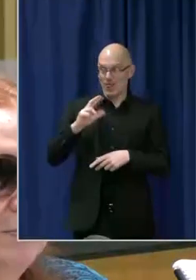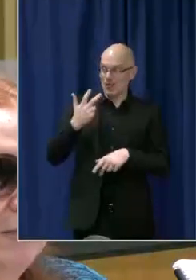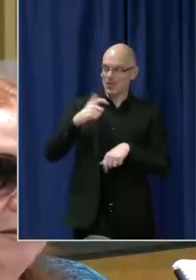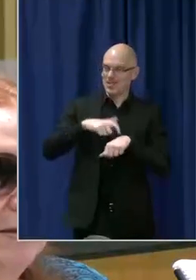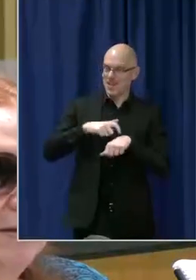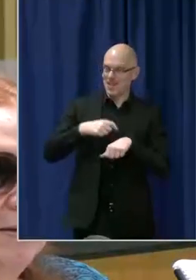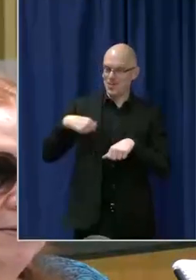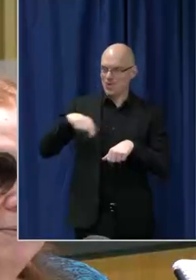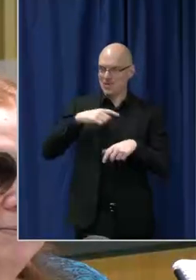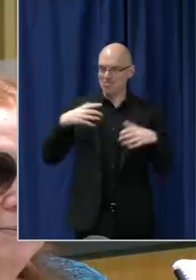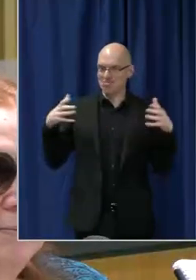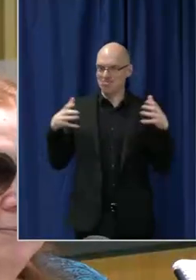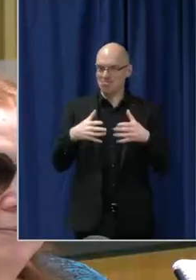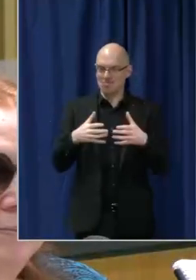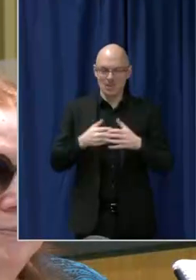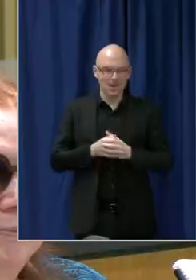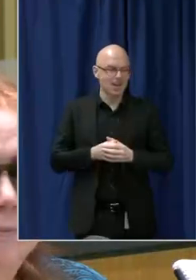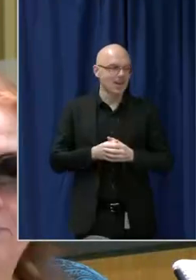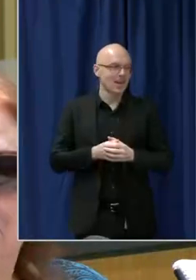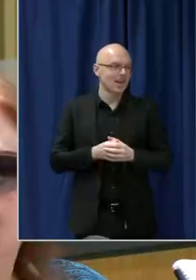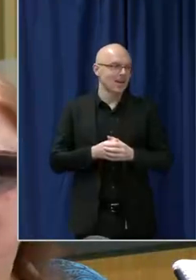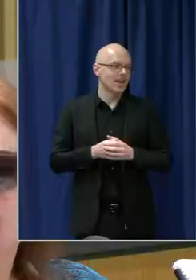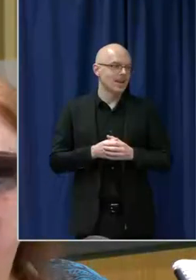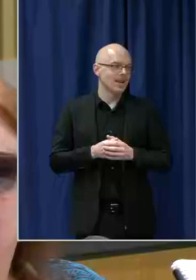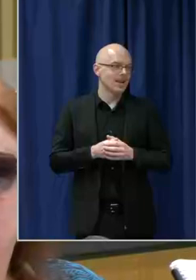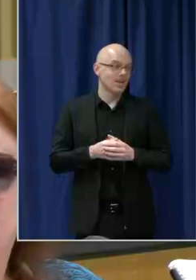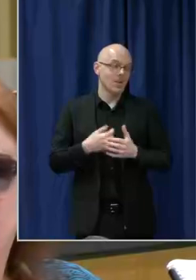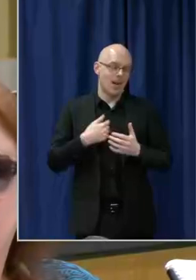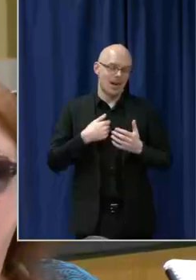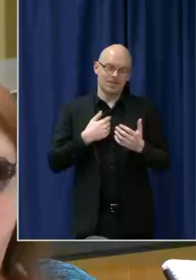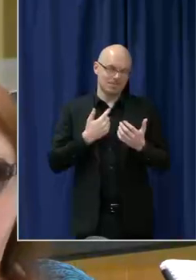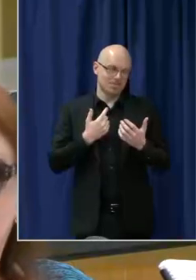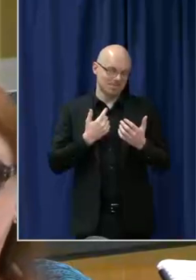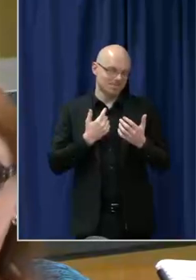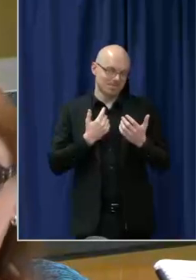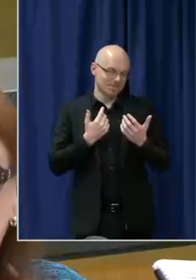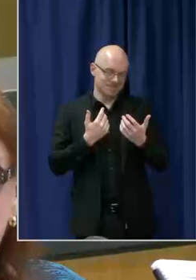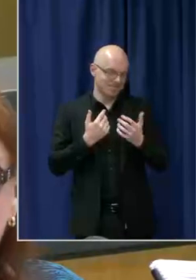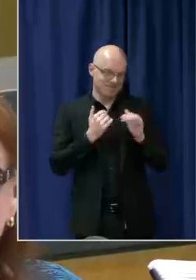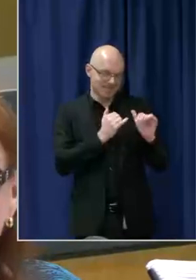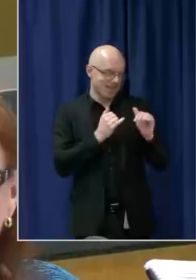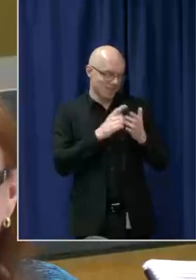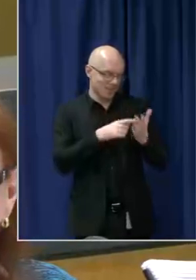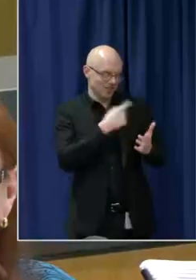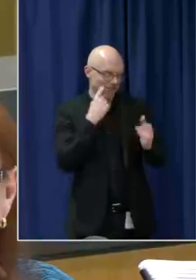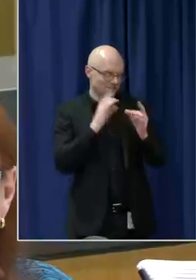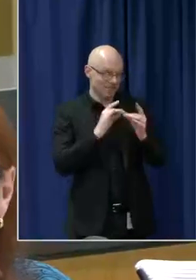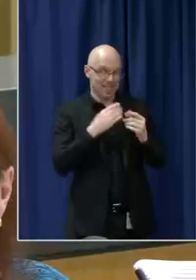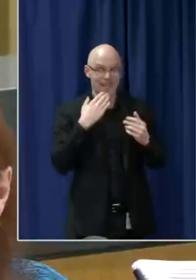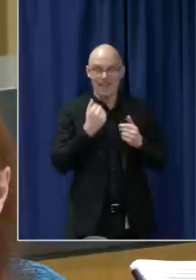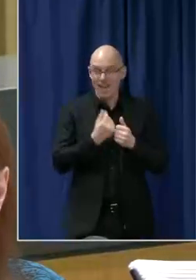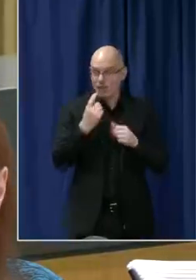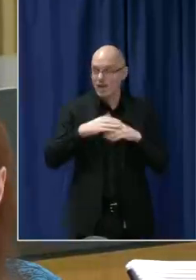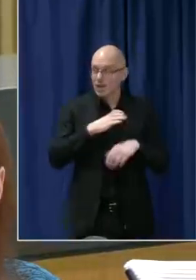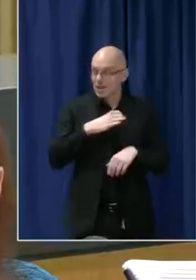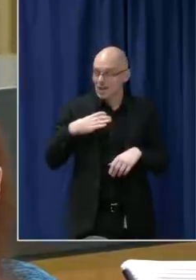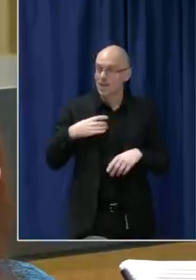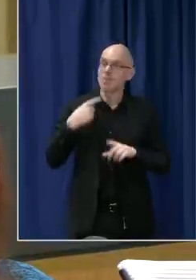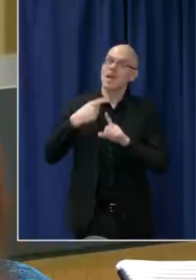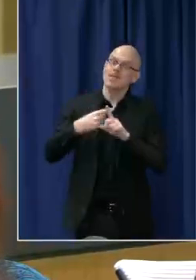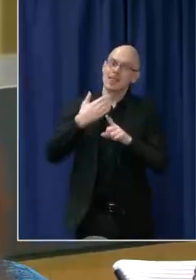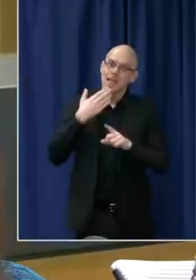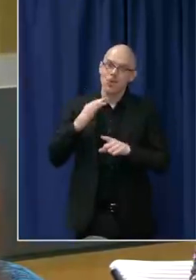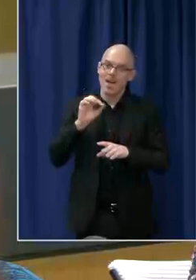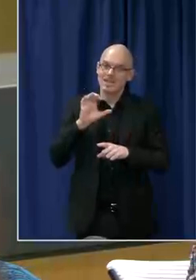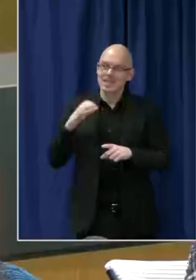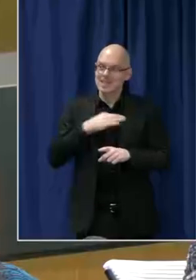And I'd echo the thanks for both everyone on this committee, but also for FCC staff for their